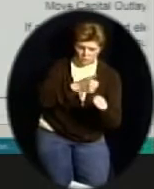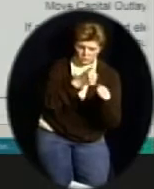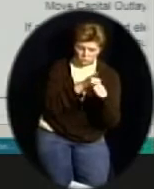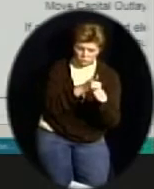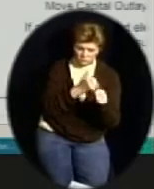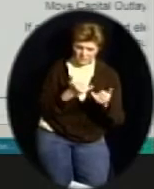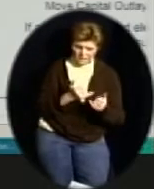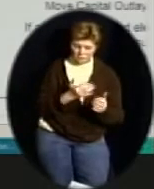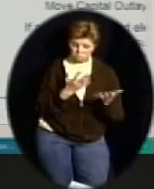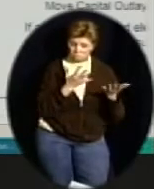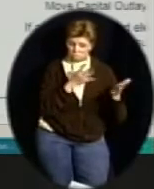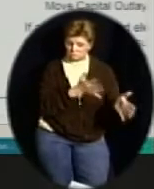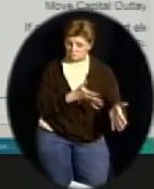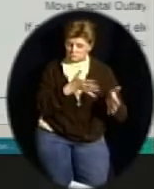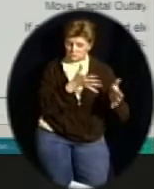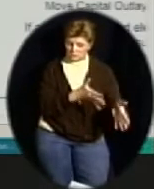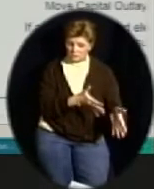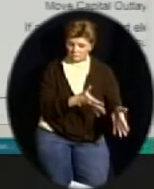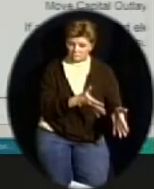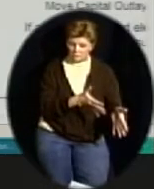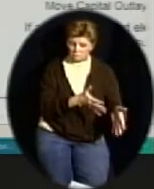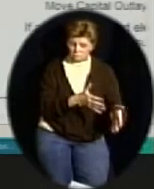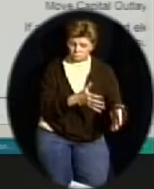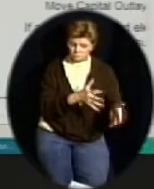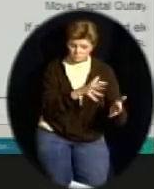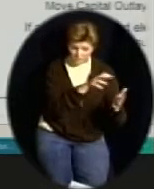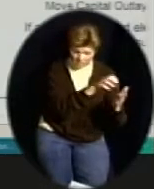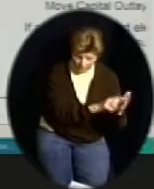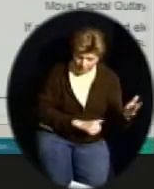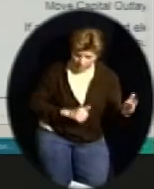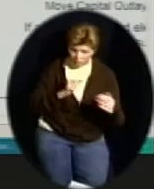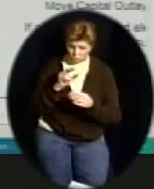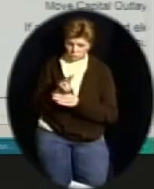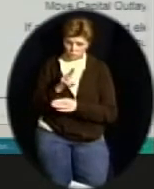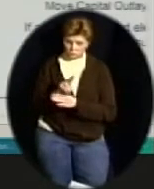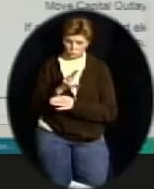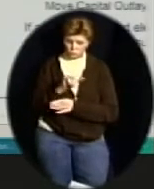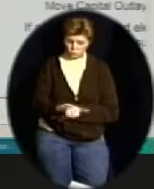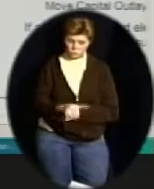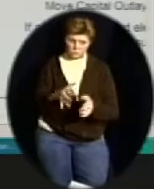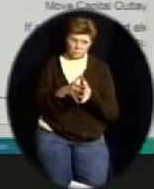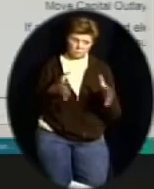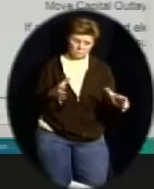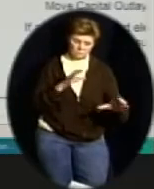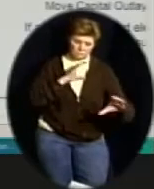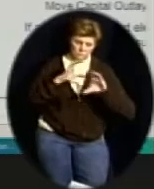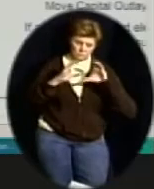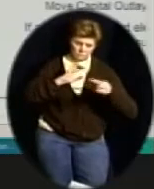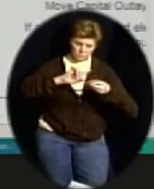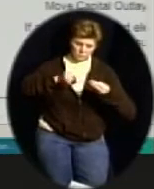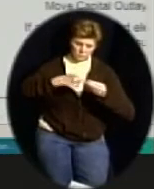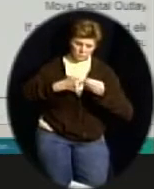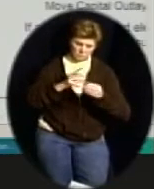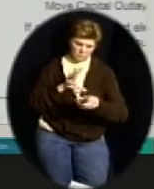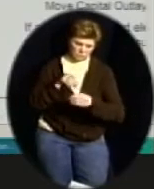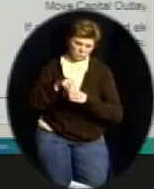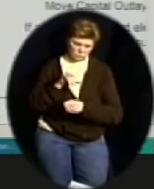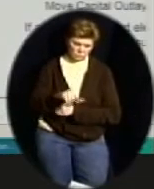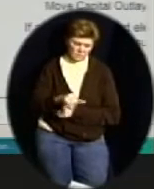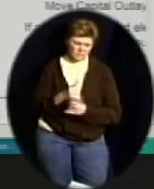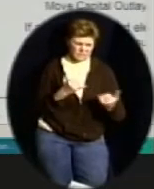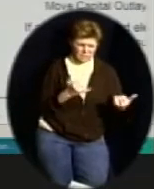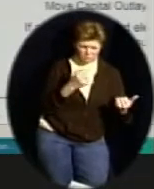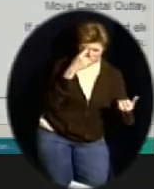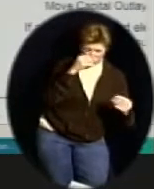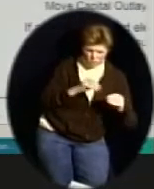budgets. That's been a source of a lot of conversation, and we've tried to include that within this. And Mr. Diener, just for clarification,